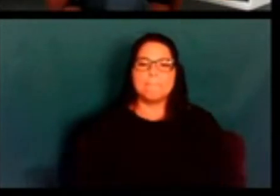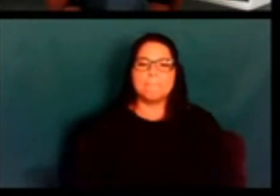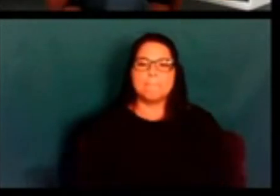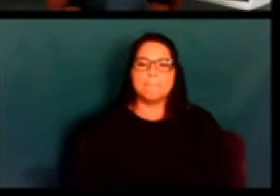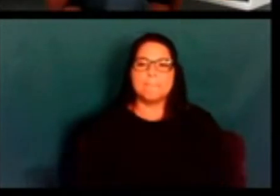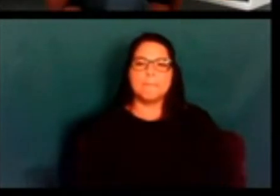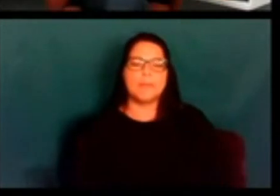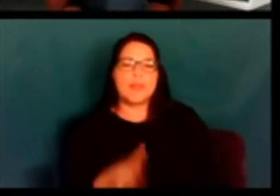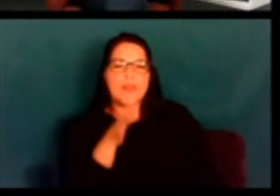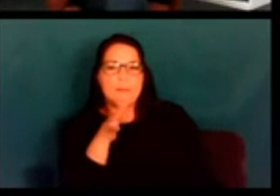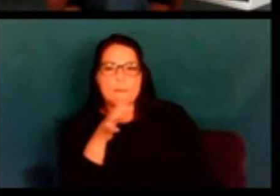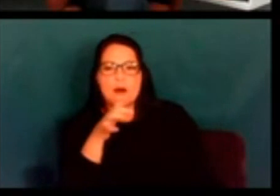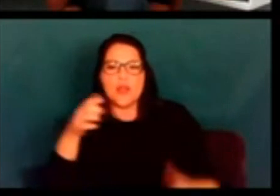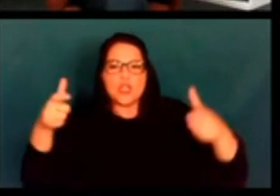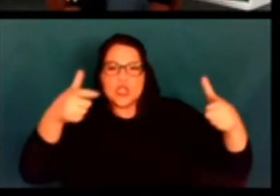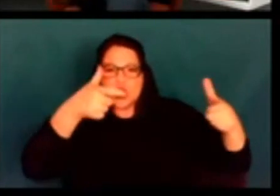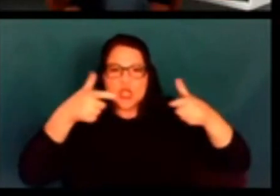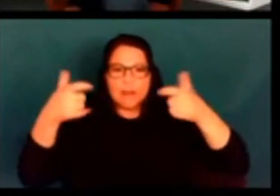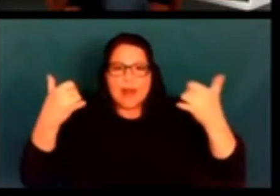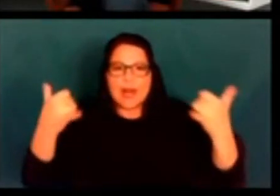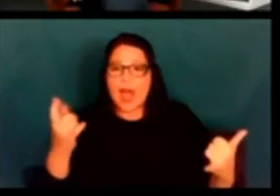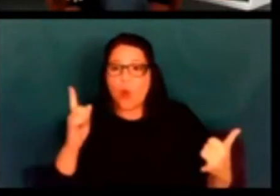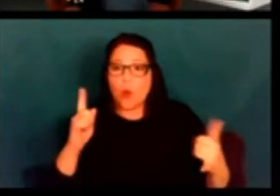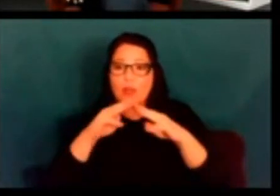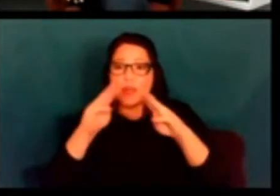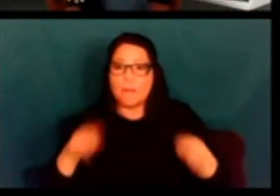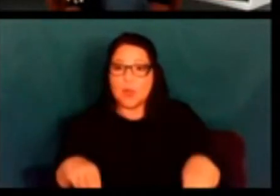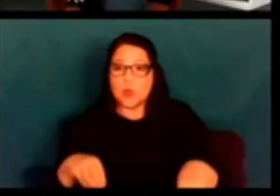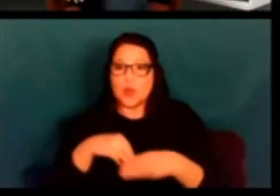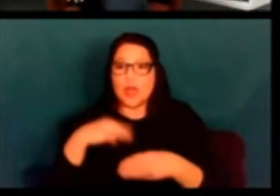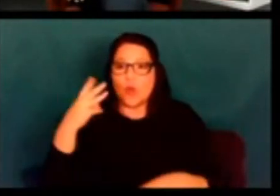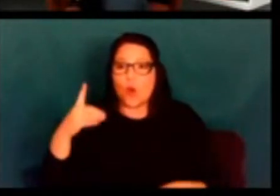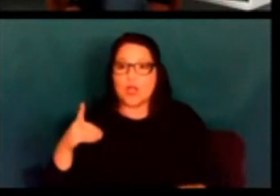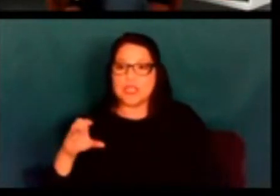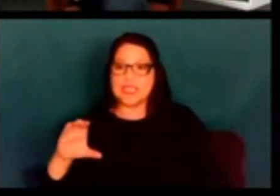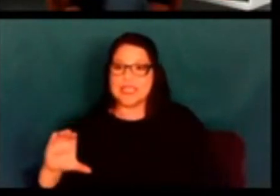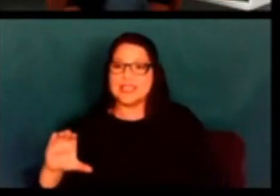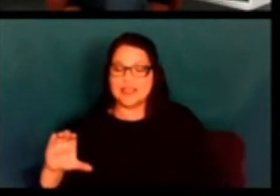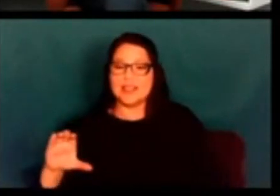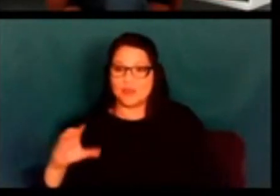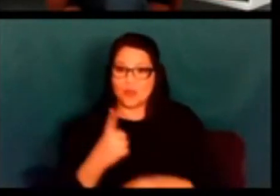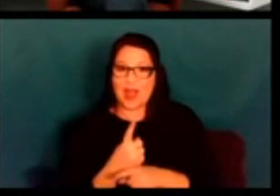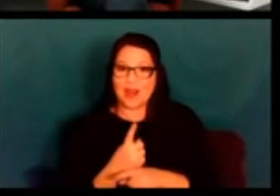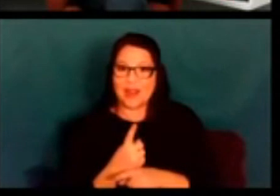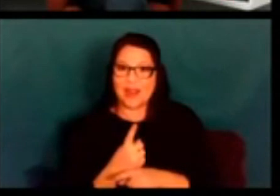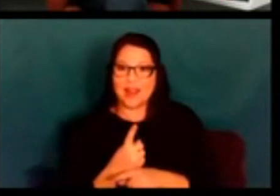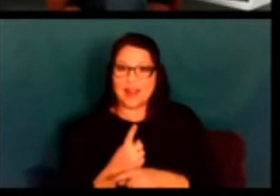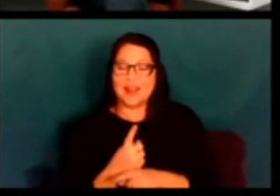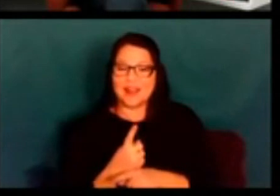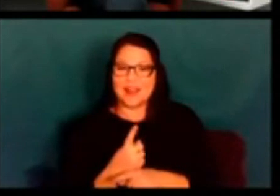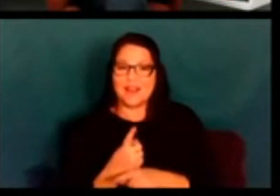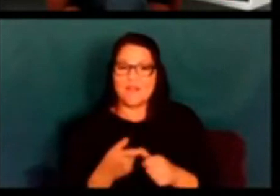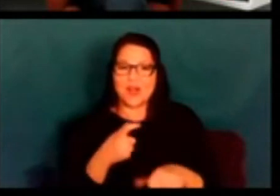Wow. The Mothership now sits in our museum in Washington, D.C., right? First time it came out